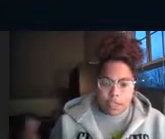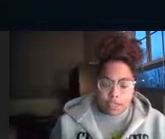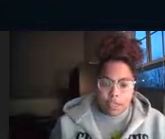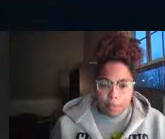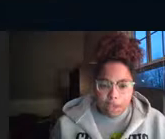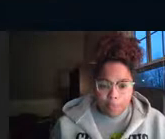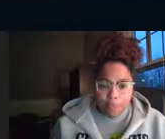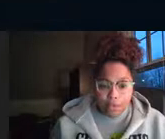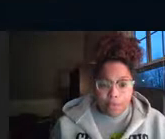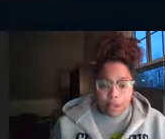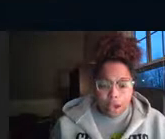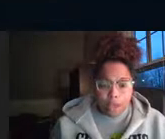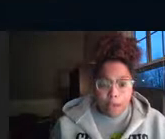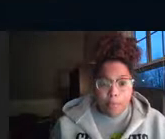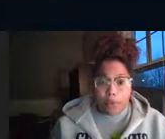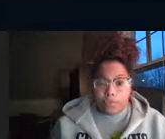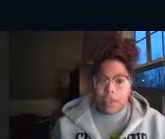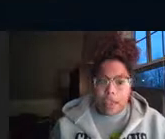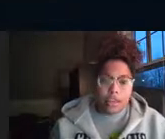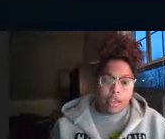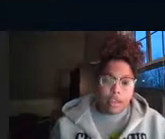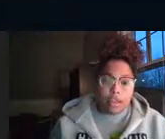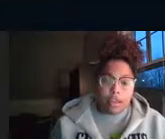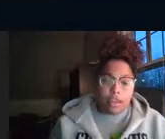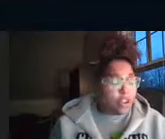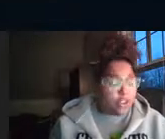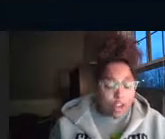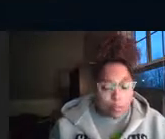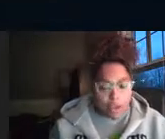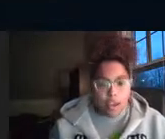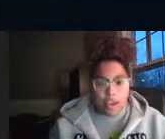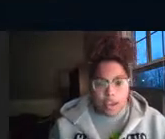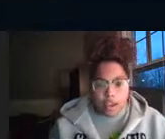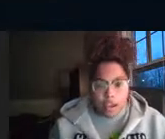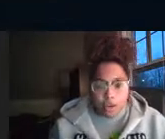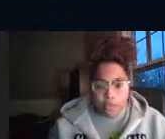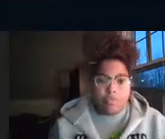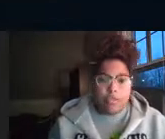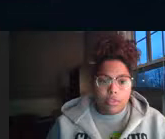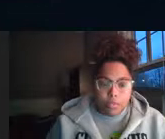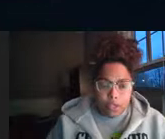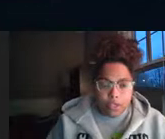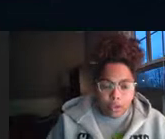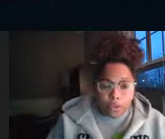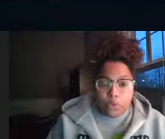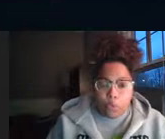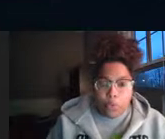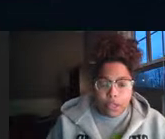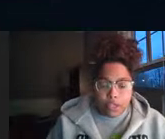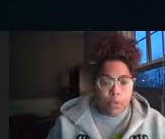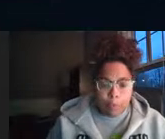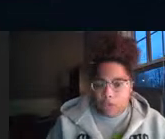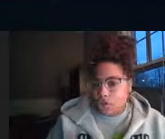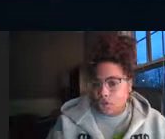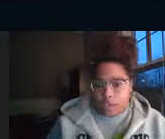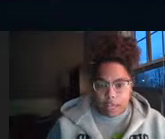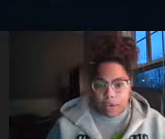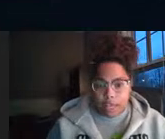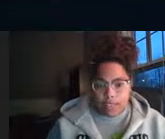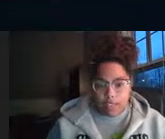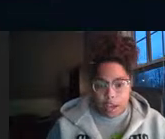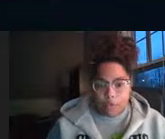So previously they may have been used to calling 911 if they had a theft happen. And now we need that to go to 311. So we want to